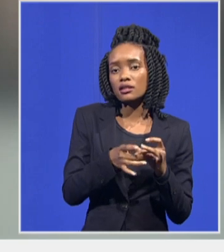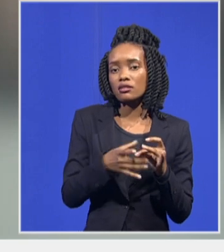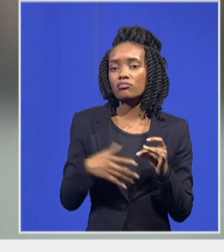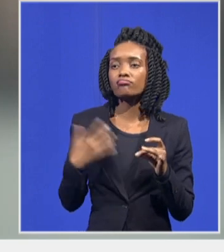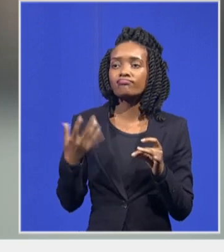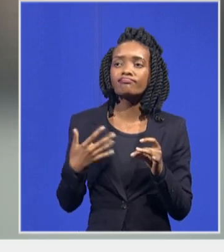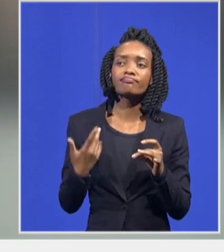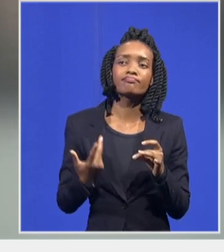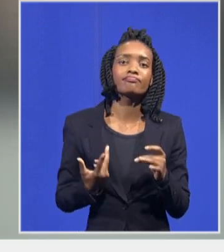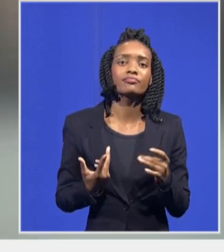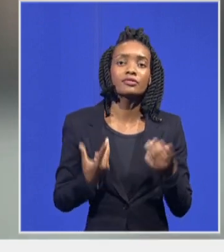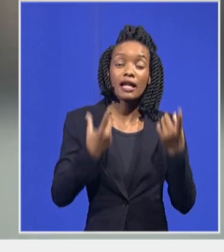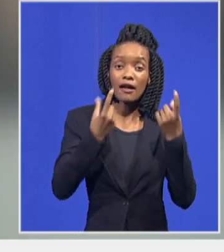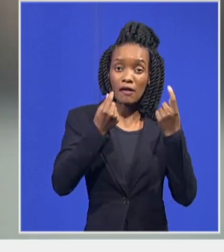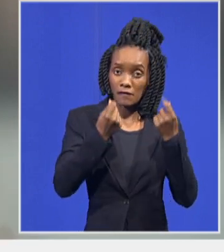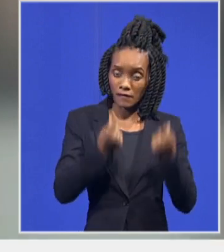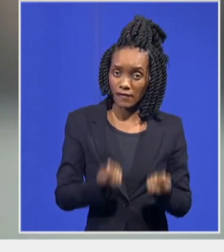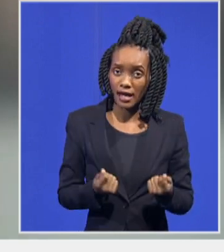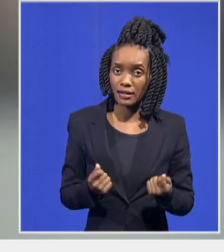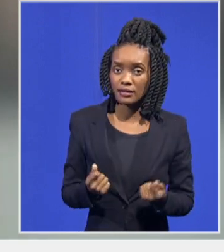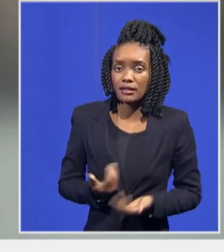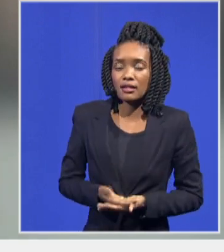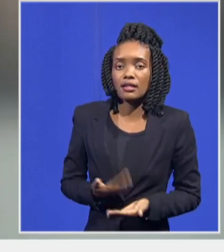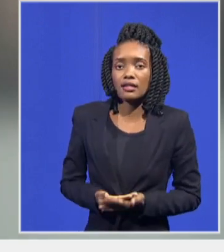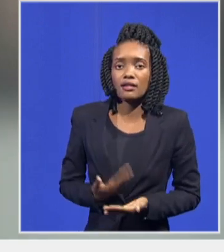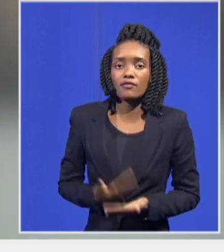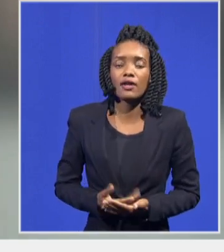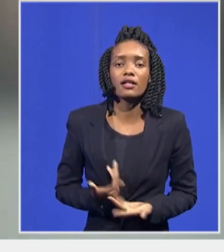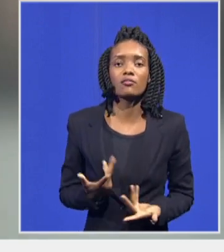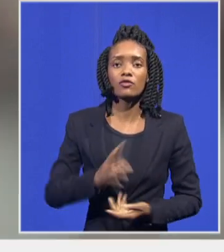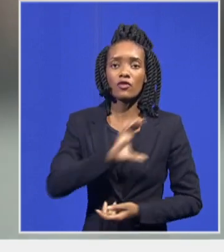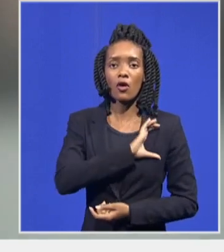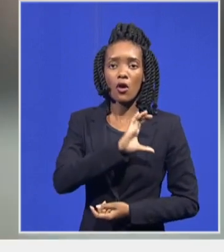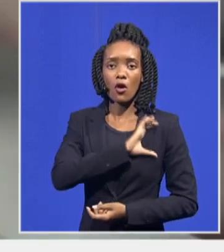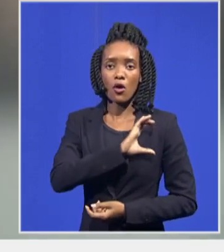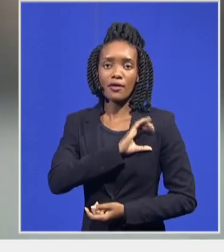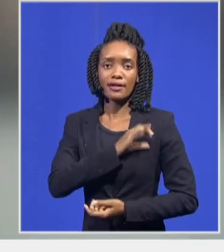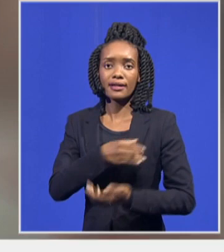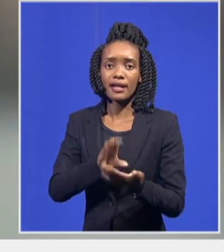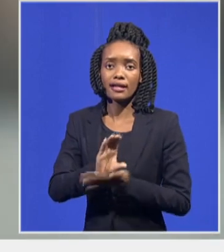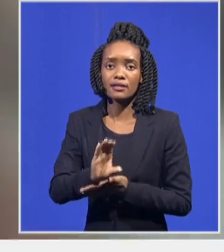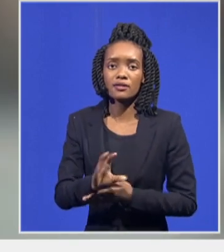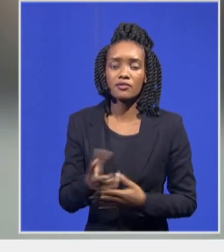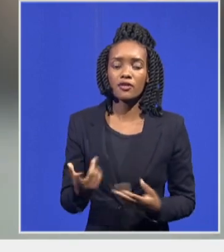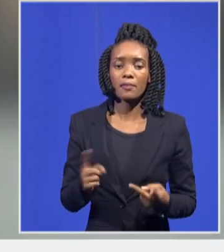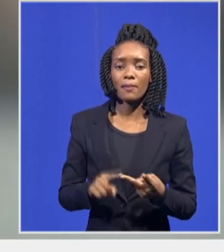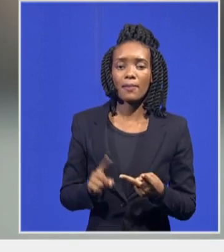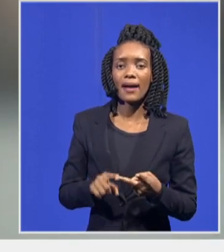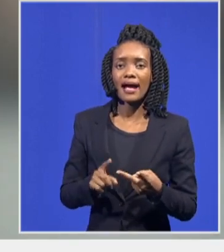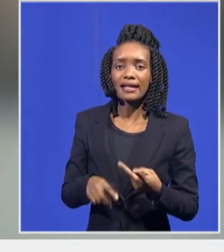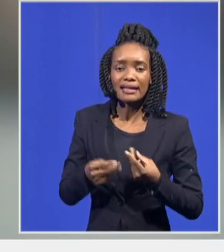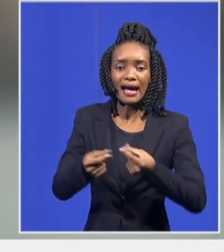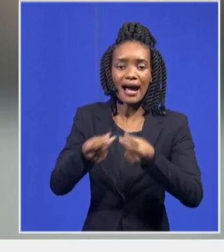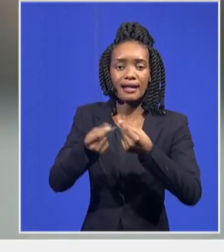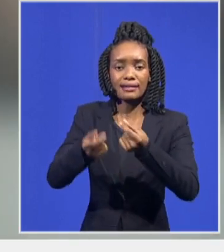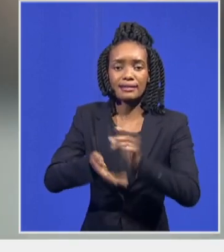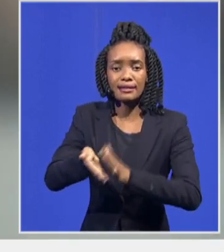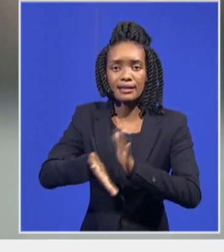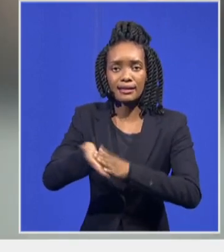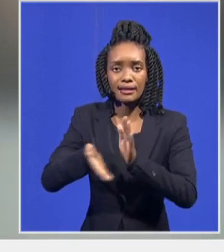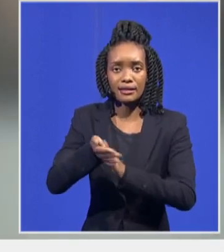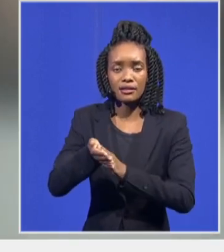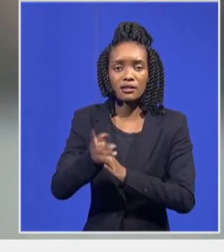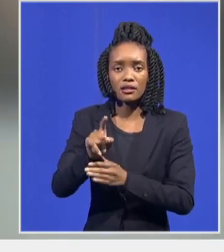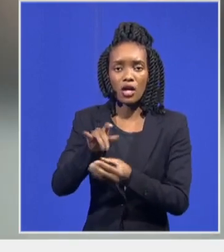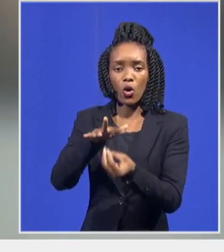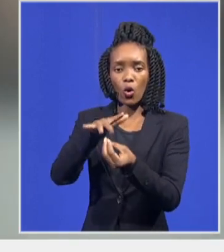to the funding that's available from climate investment funds and it's called the accelerated coal transition.